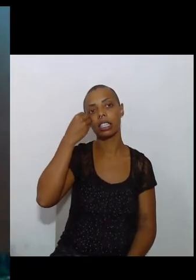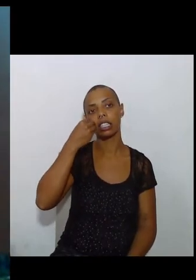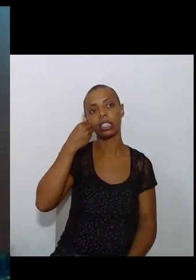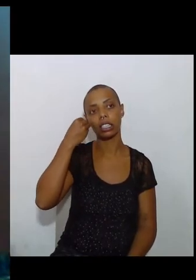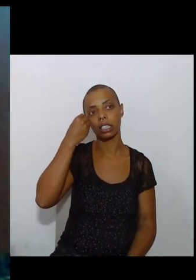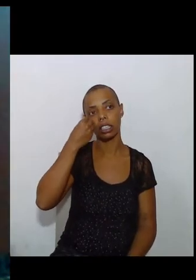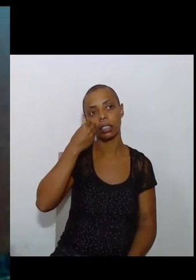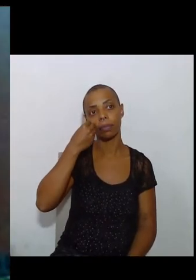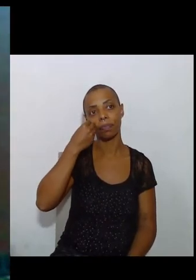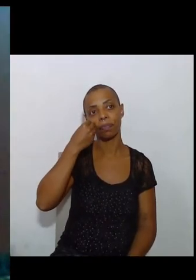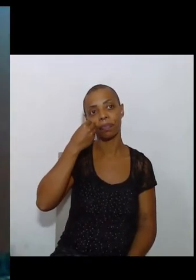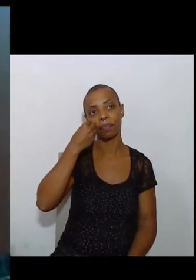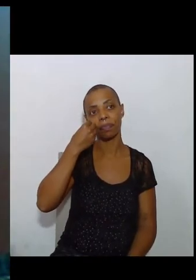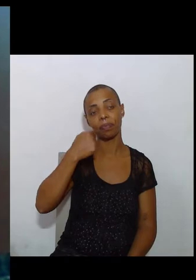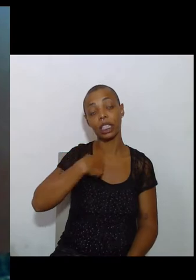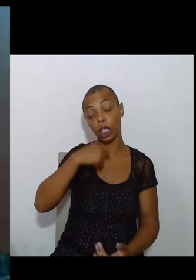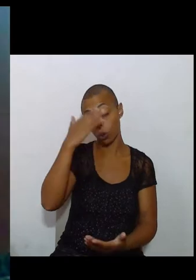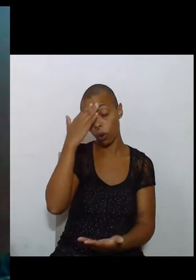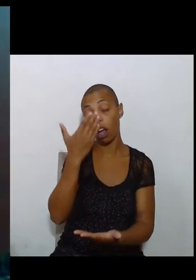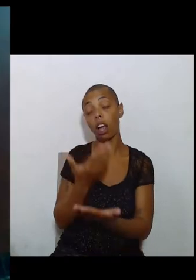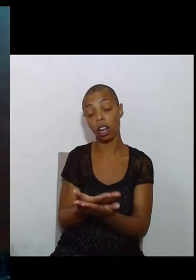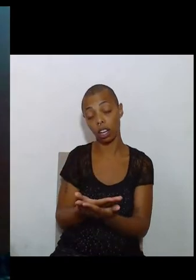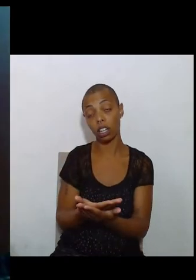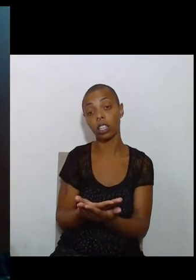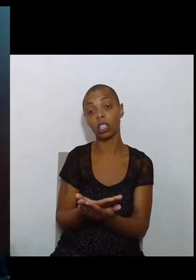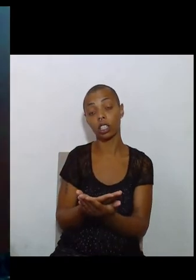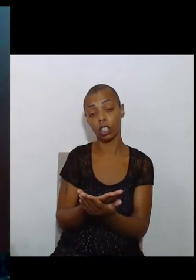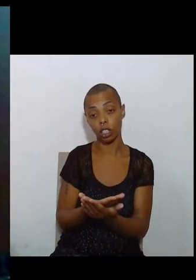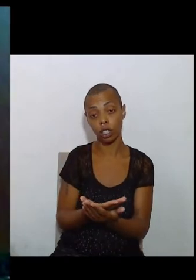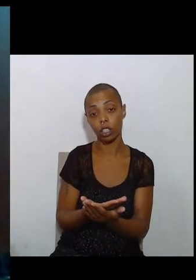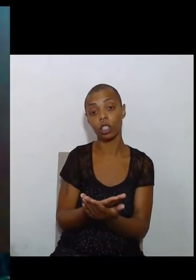has to do with an experience